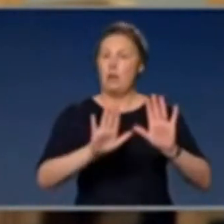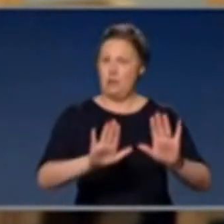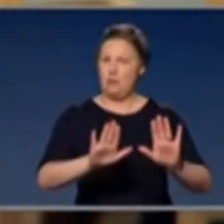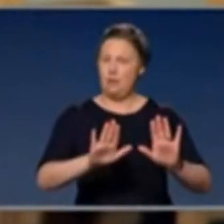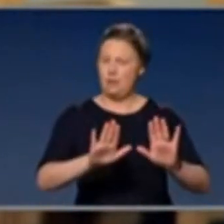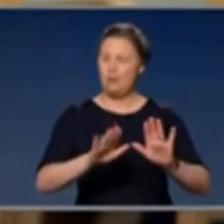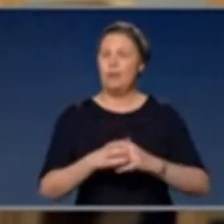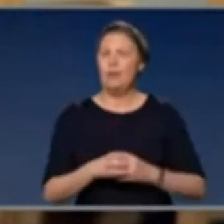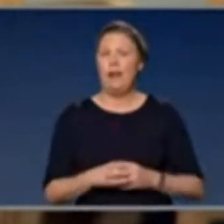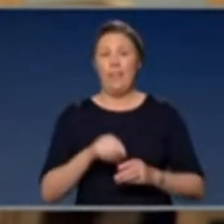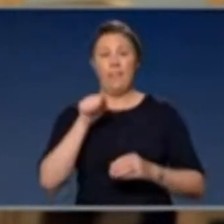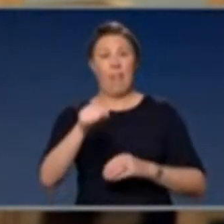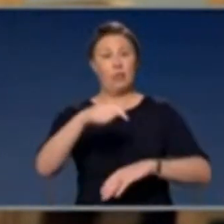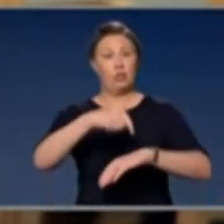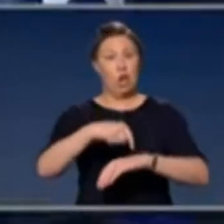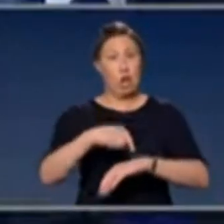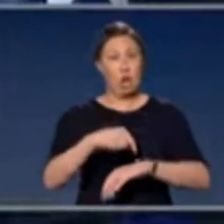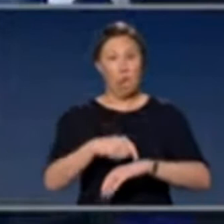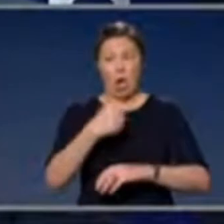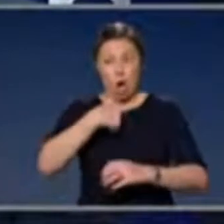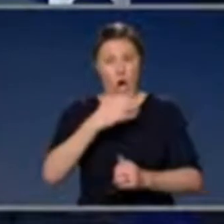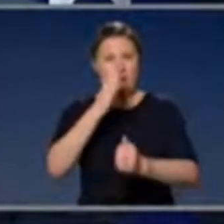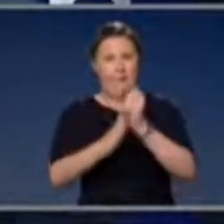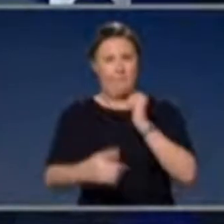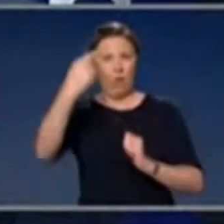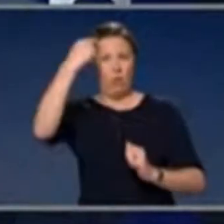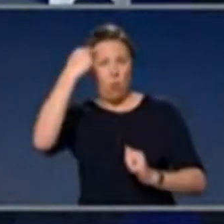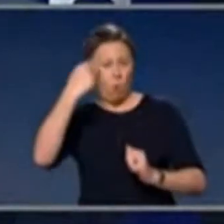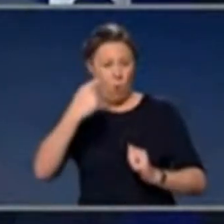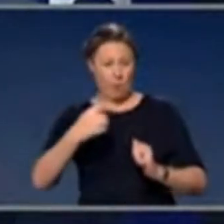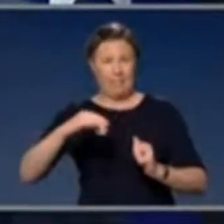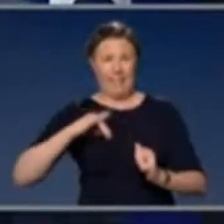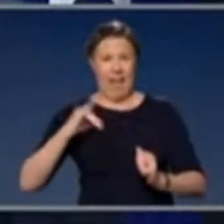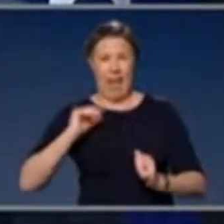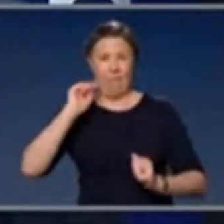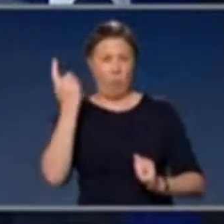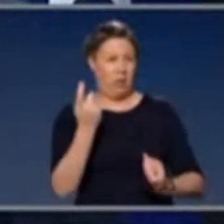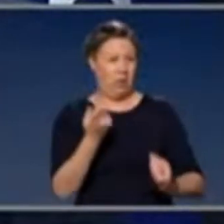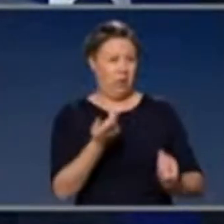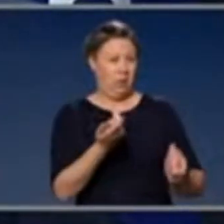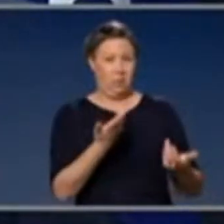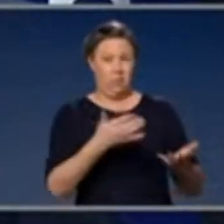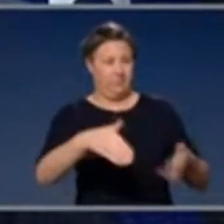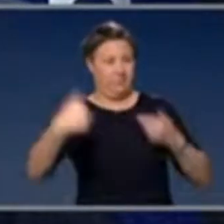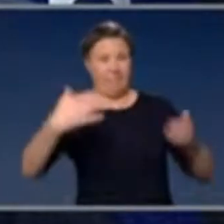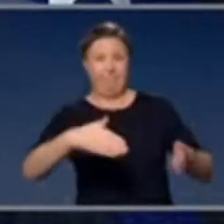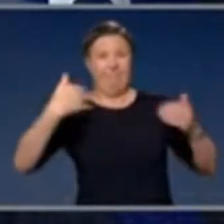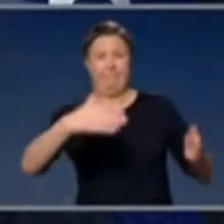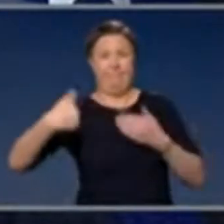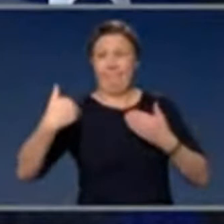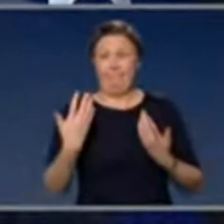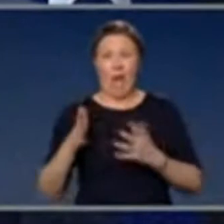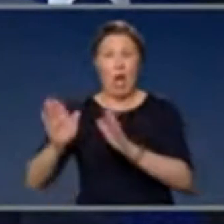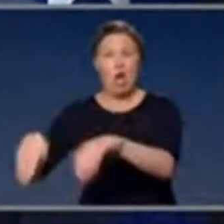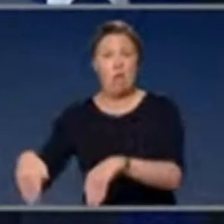immediate and without notice full removal of a workforce. And that was not a scenario that had been contemplated.